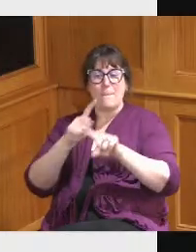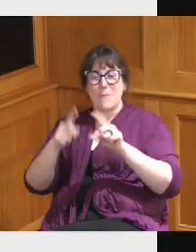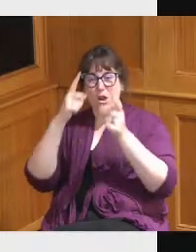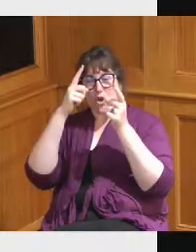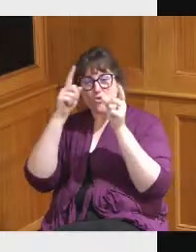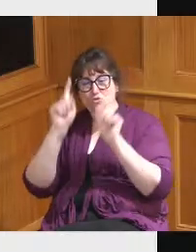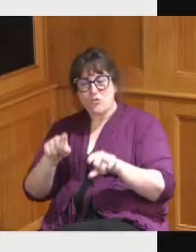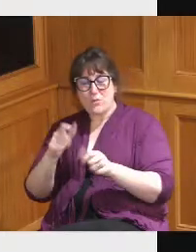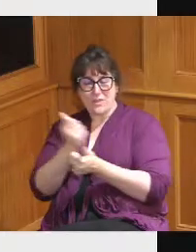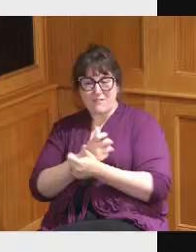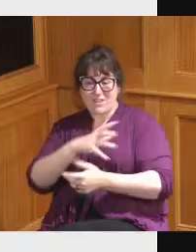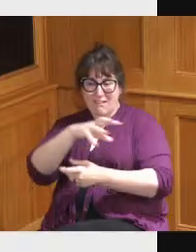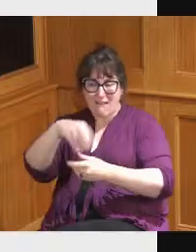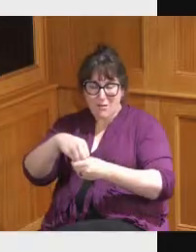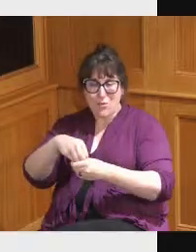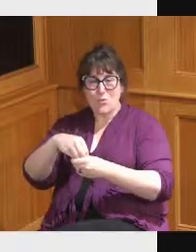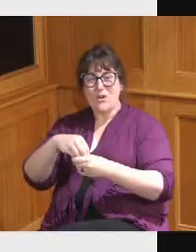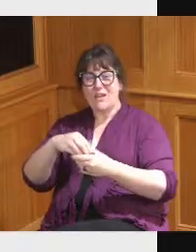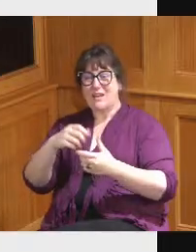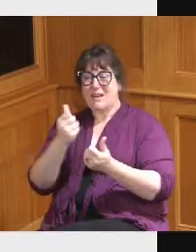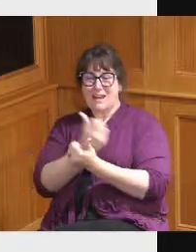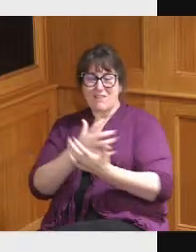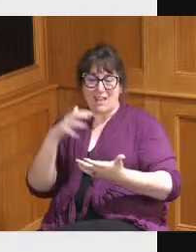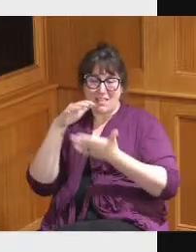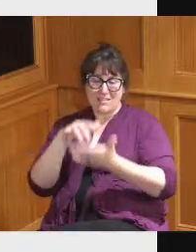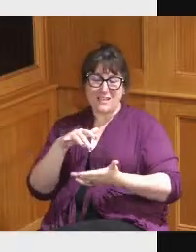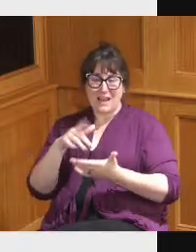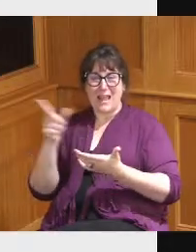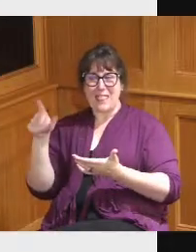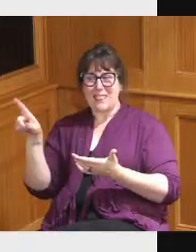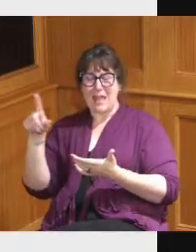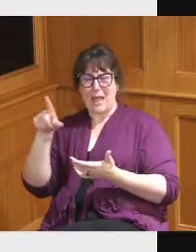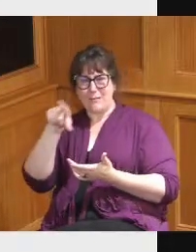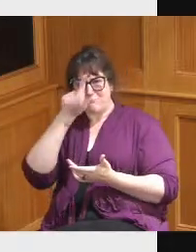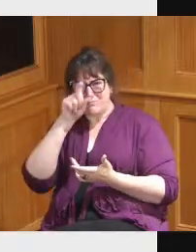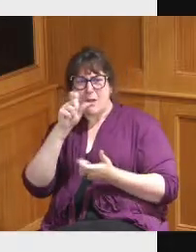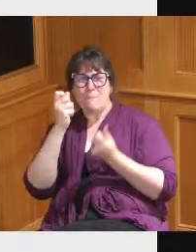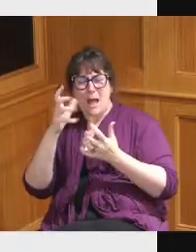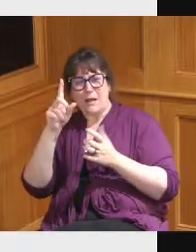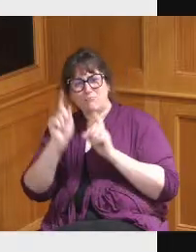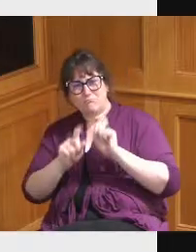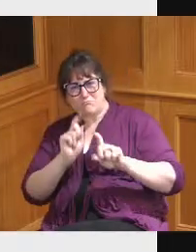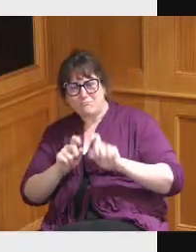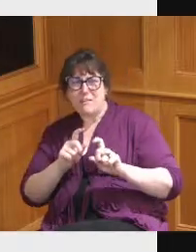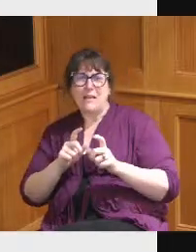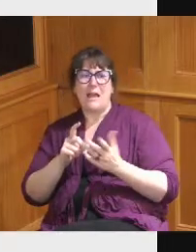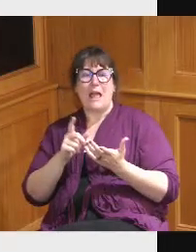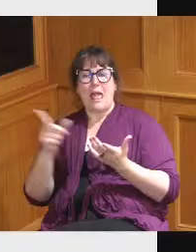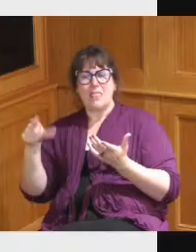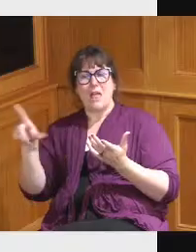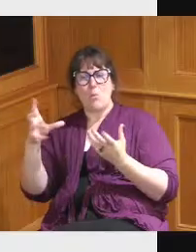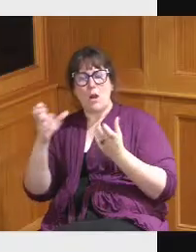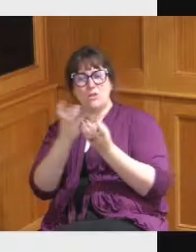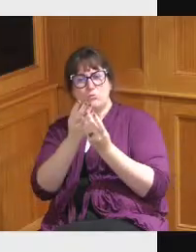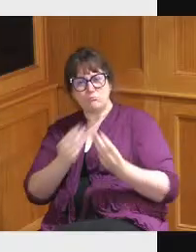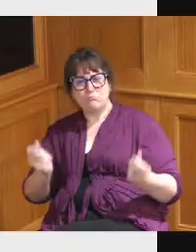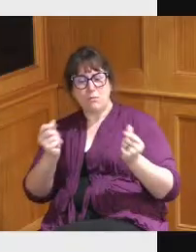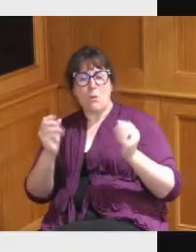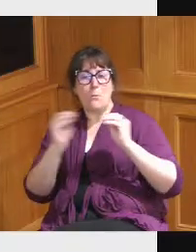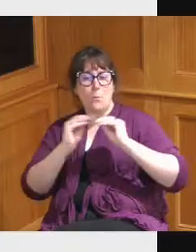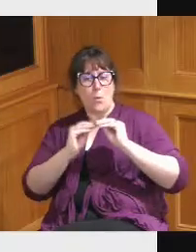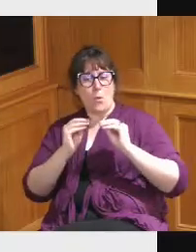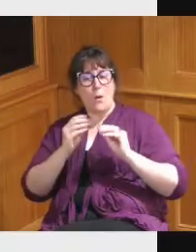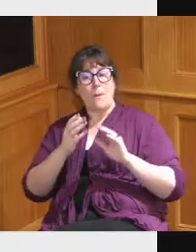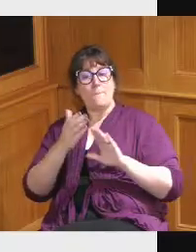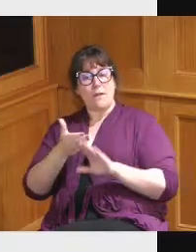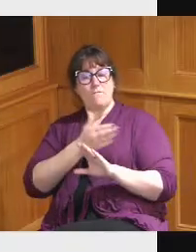been included in the feasibility study, and had a lot of questions and things that really wanted to further flesh out before we proceeded